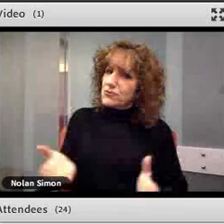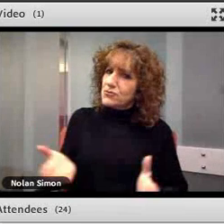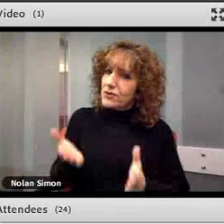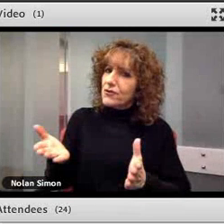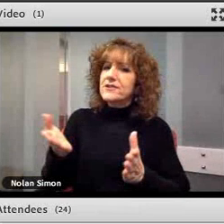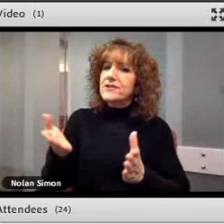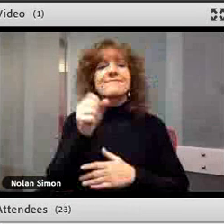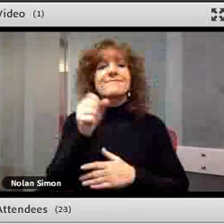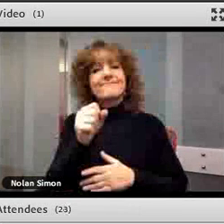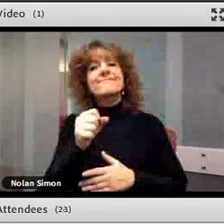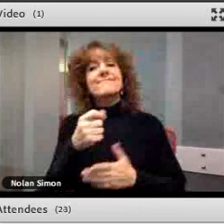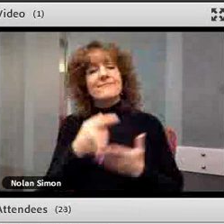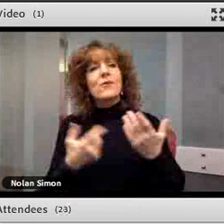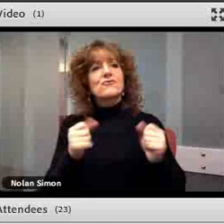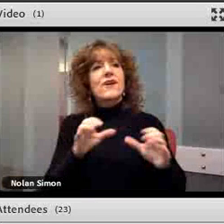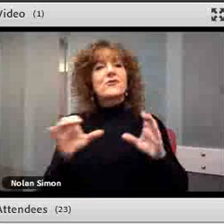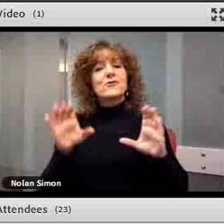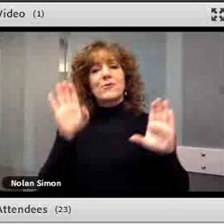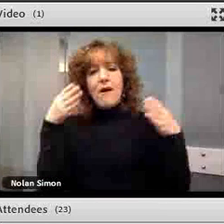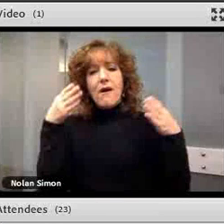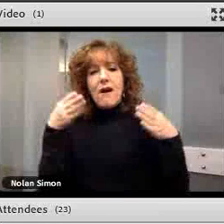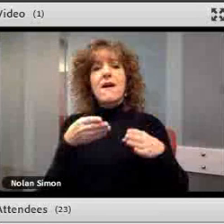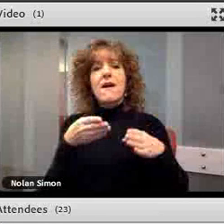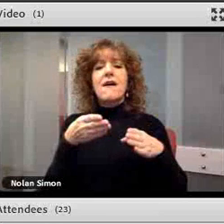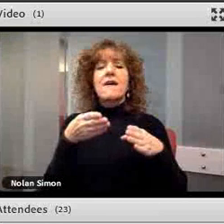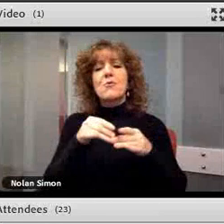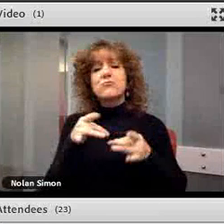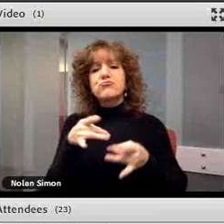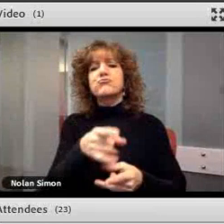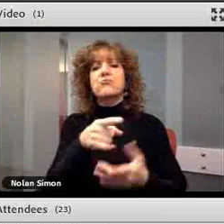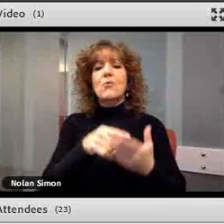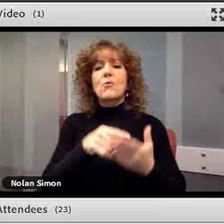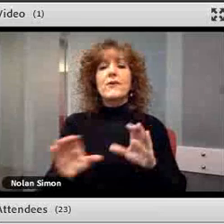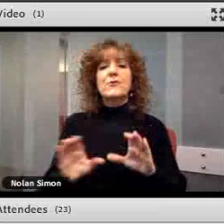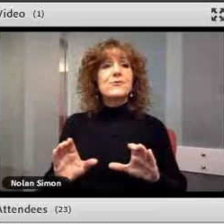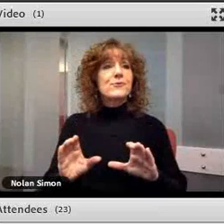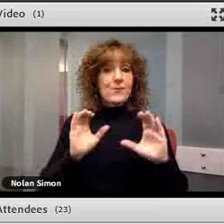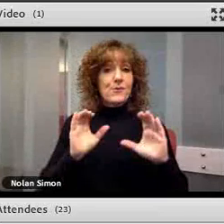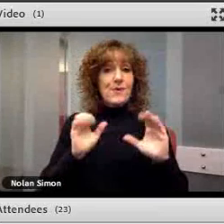what we're trying to do is streamline, what you do,